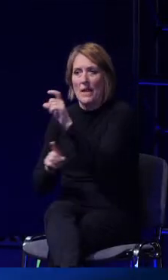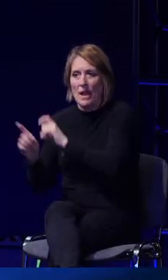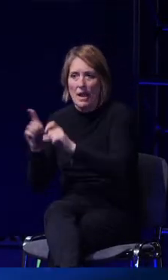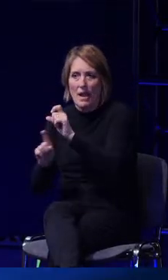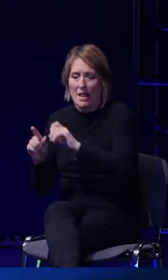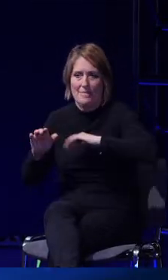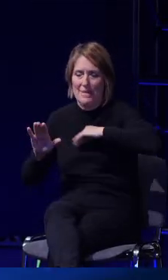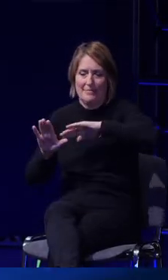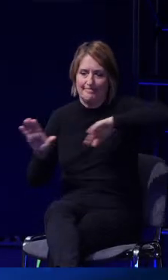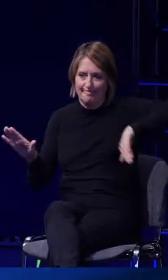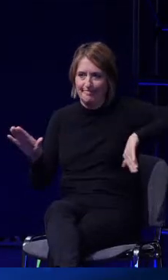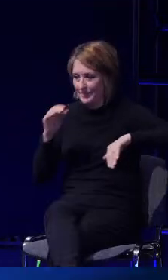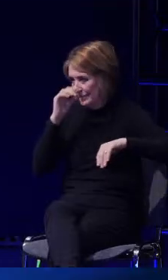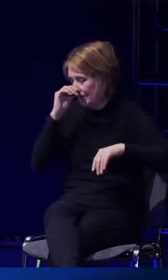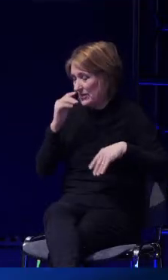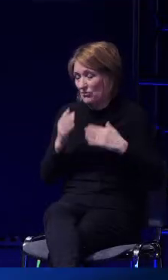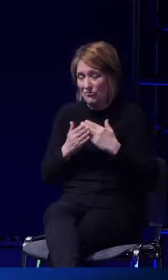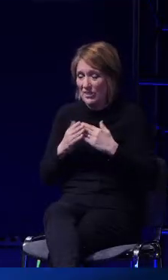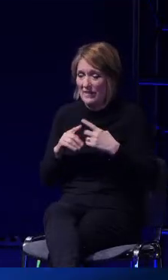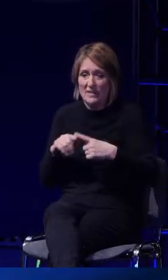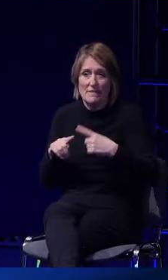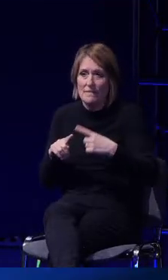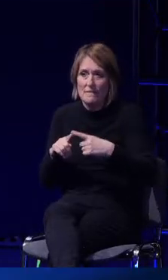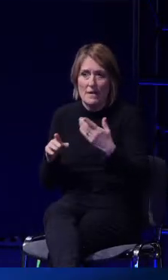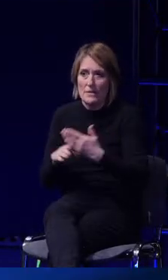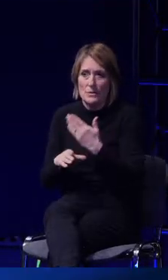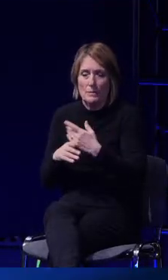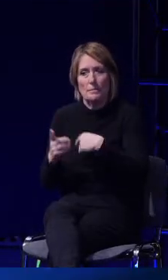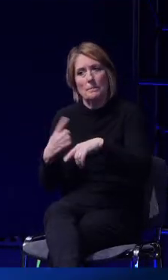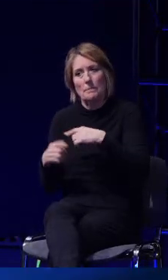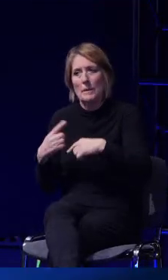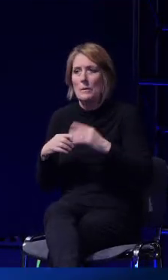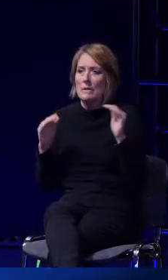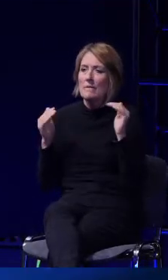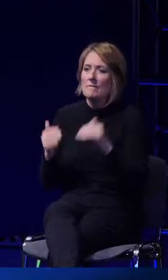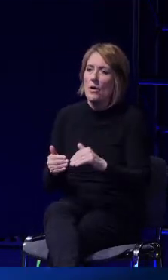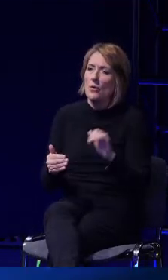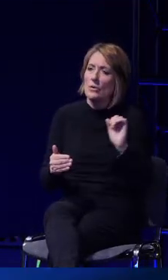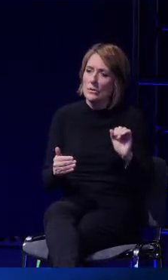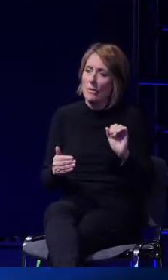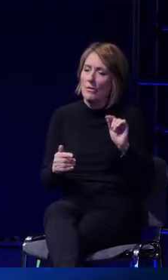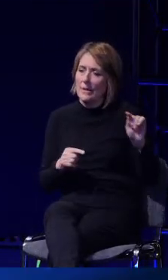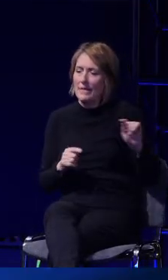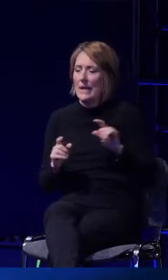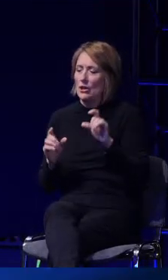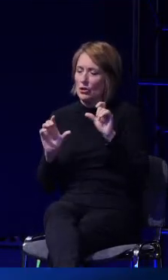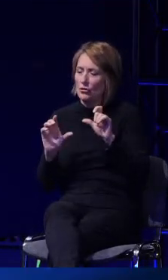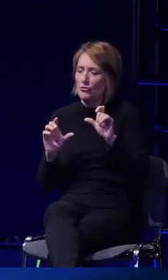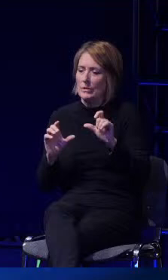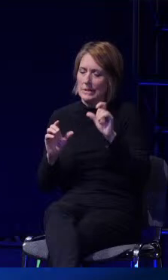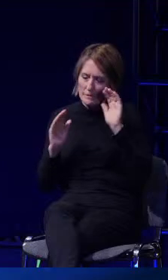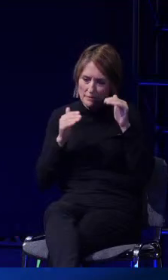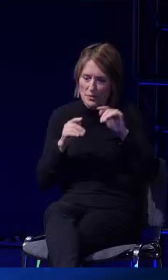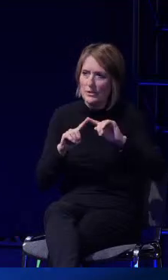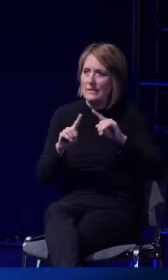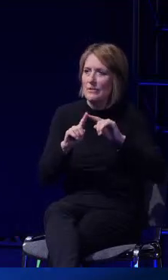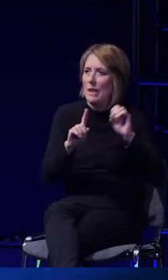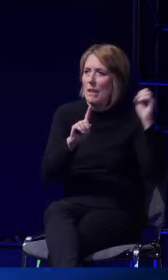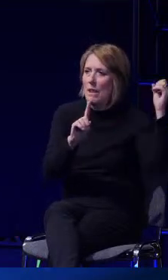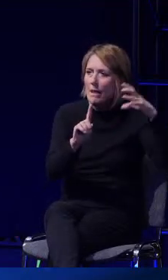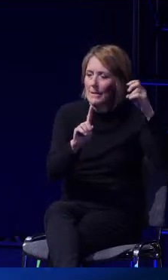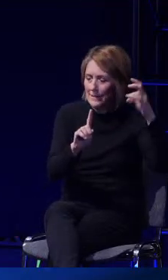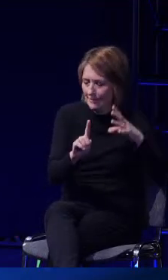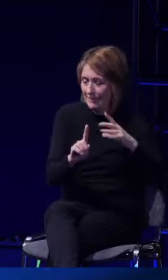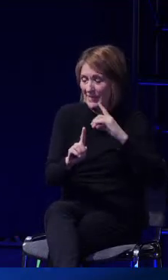them. Yeah, it's quite a fast workflow in that sense, because then we can focus on that while Chris is focusing on other things with the lighting team. Yeah, when it works well,